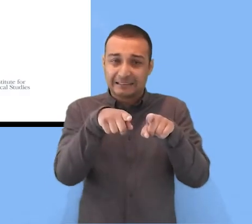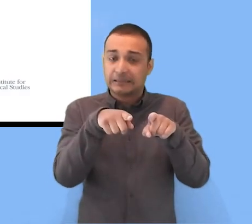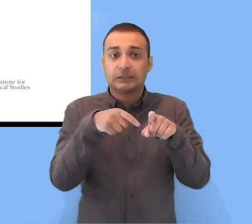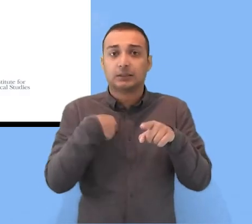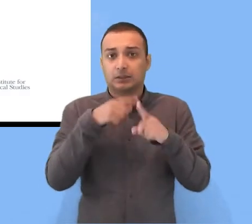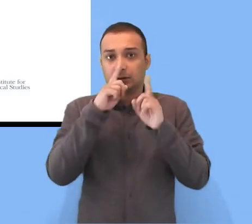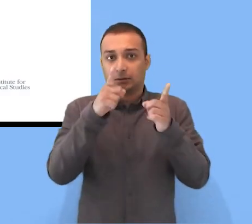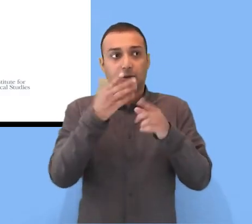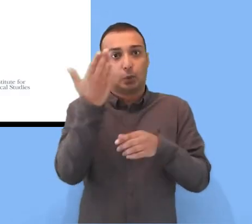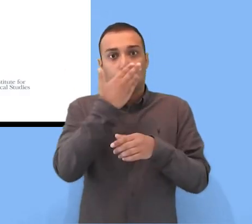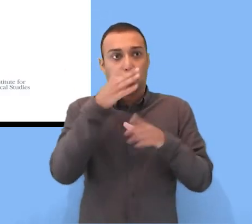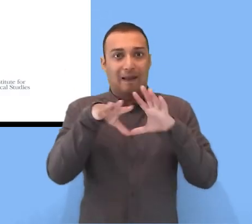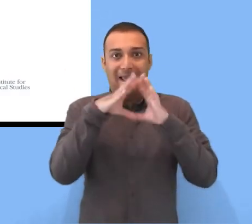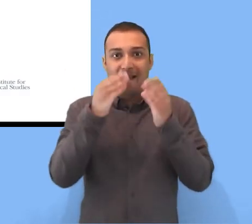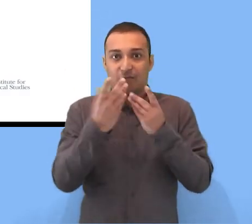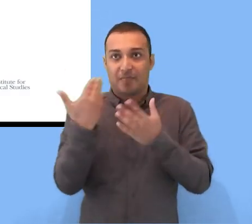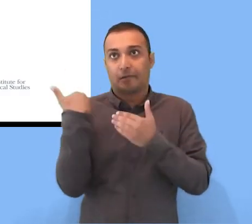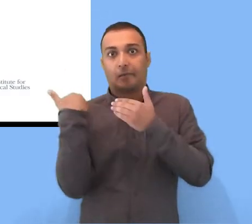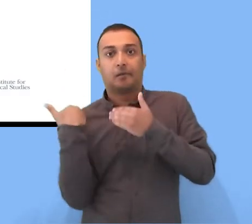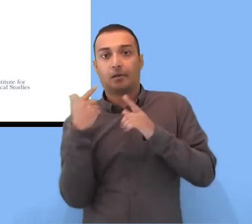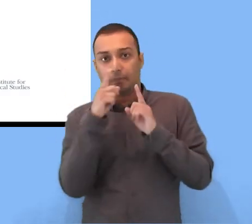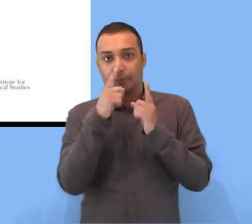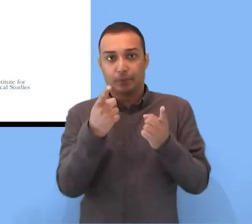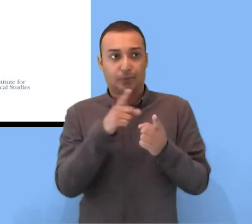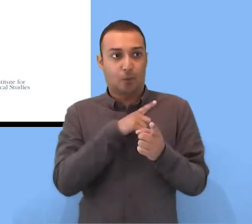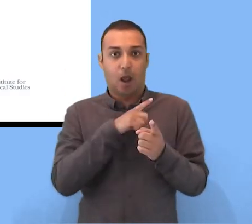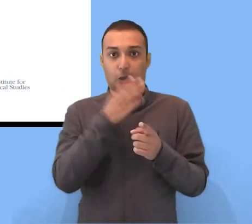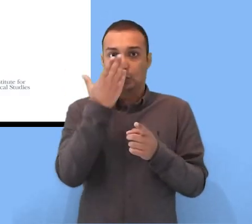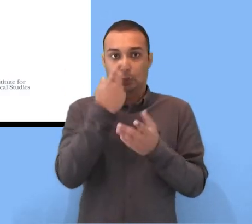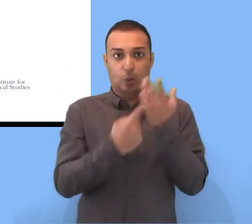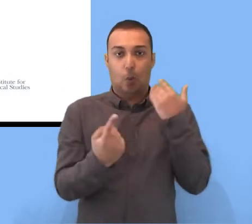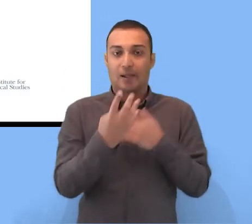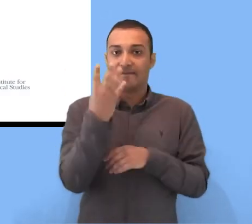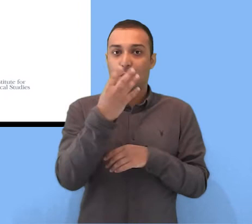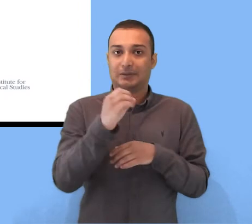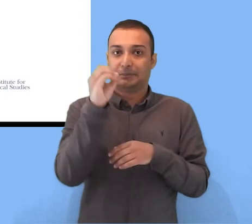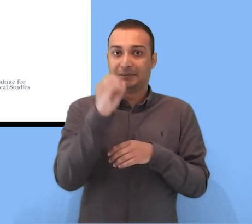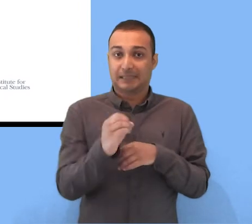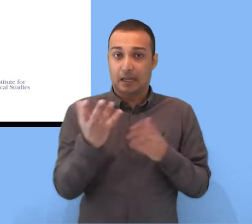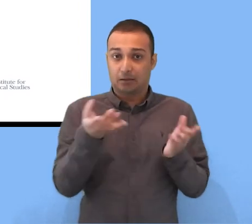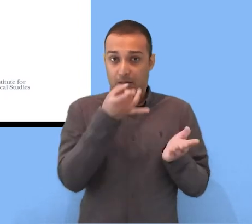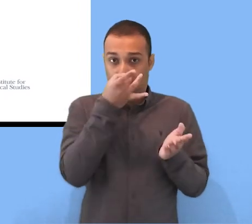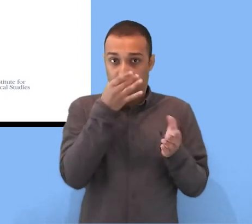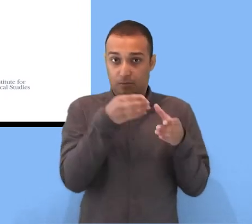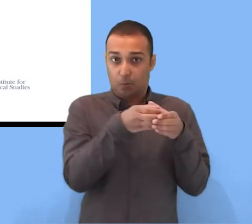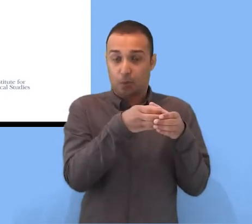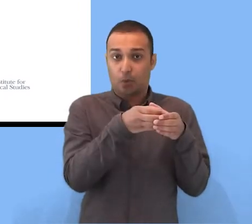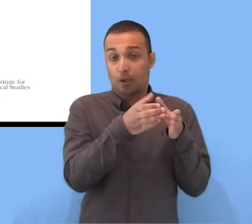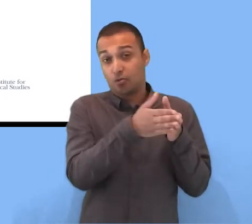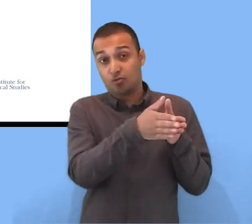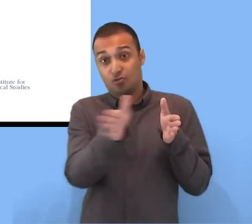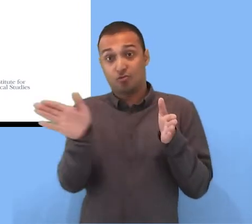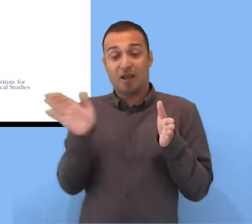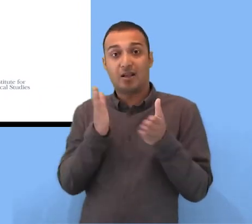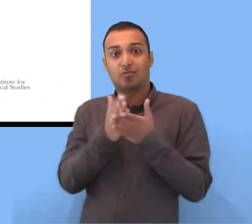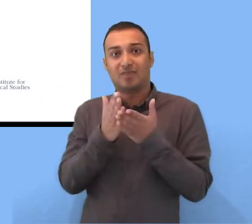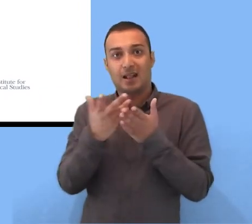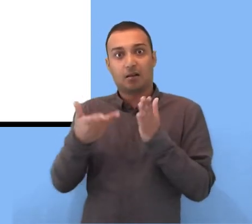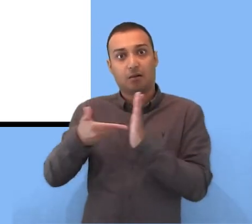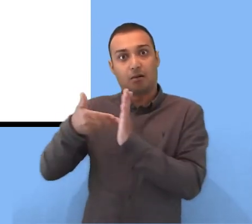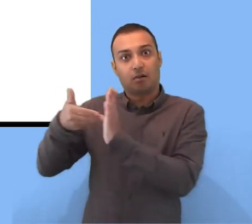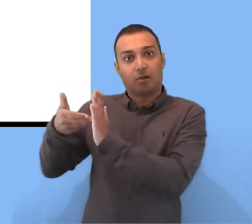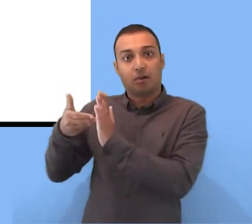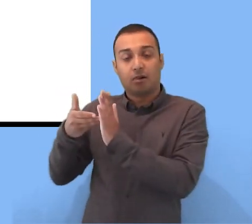all going to happen within the school building. We have to be looking at what happens in the sort of broader education sphere.